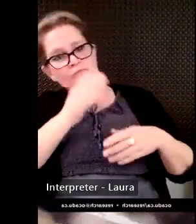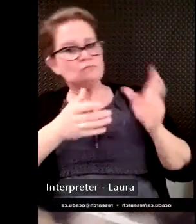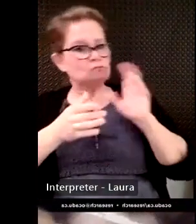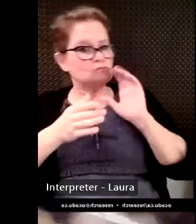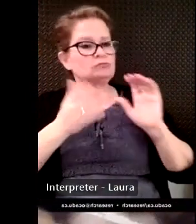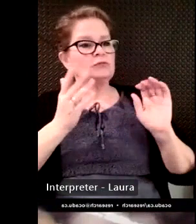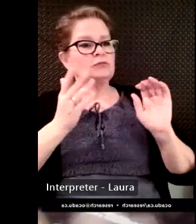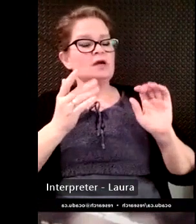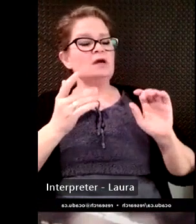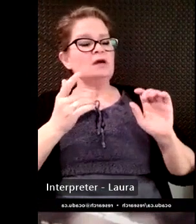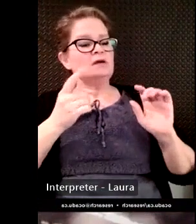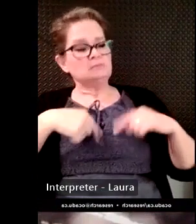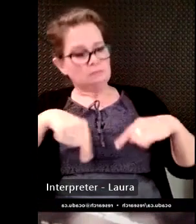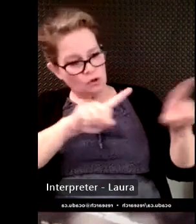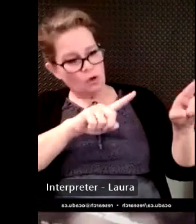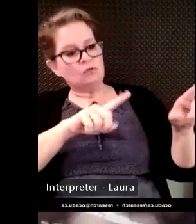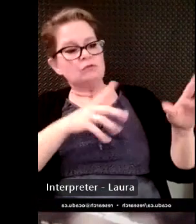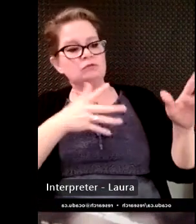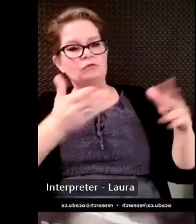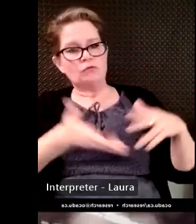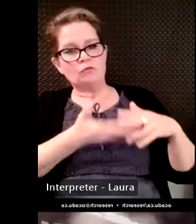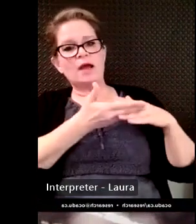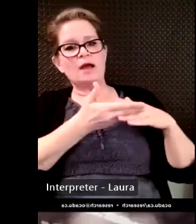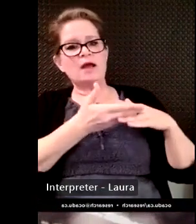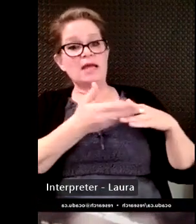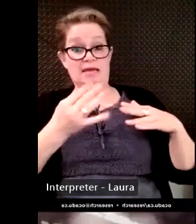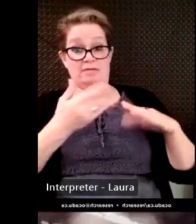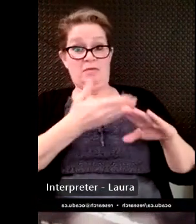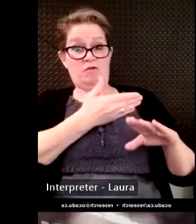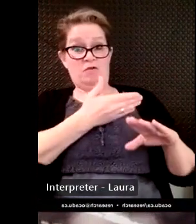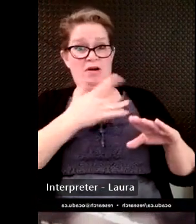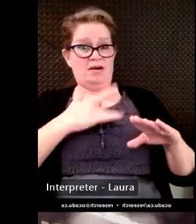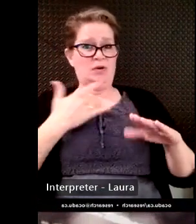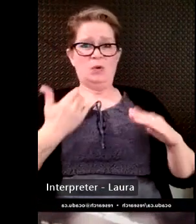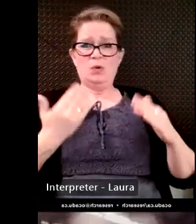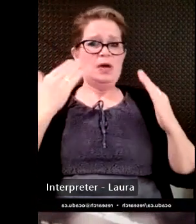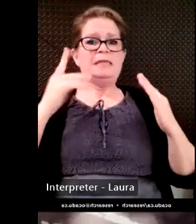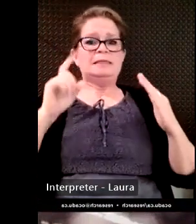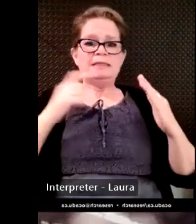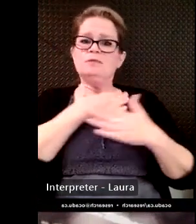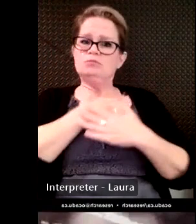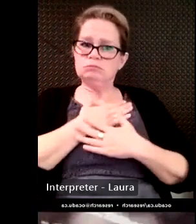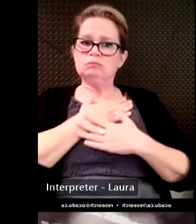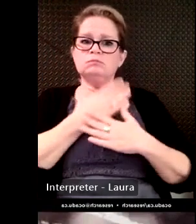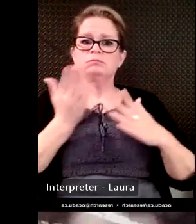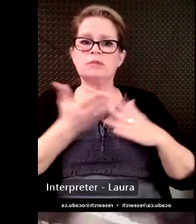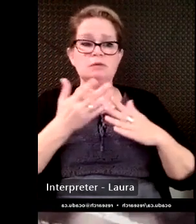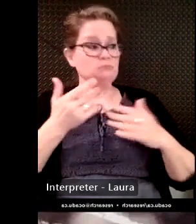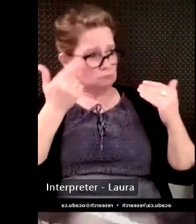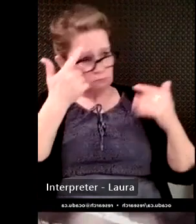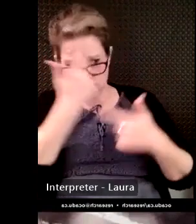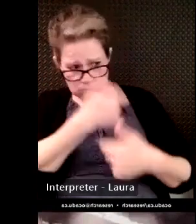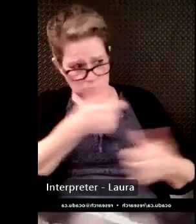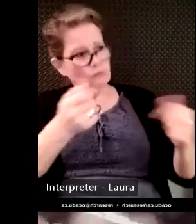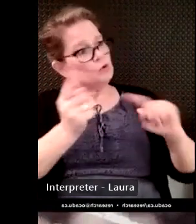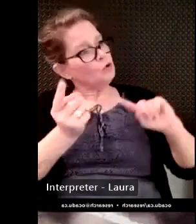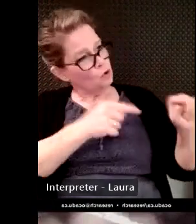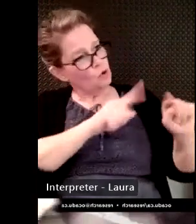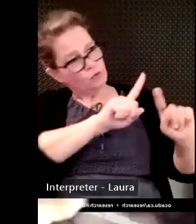perfectly acceptable. It's a very informal space to come and go. With that, I'm going to turn it over to my friend, my colleague, and a delightful person, Pam